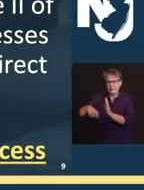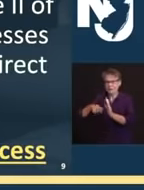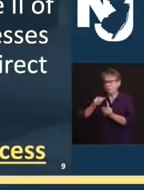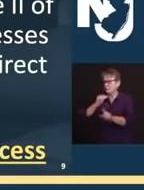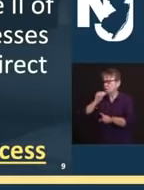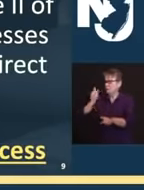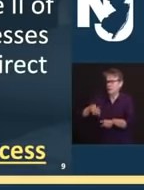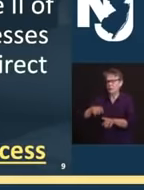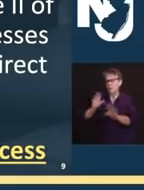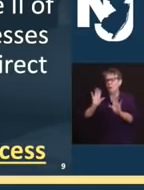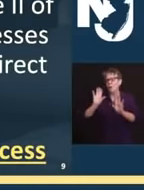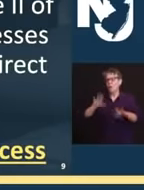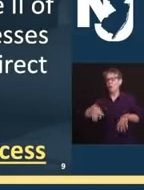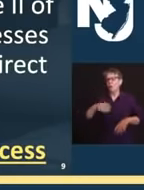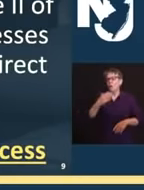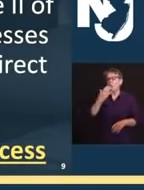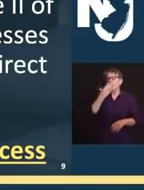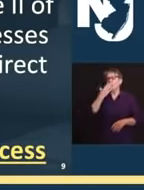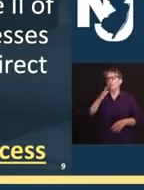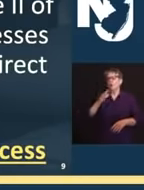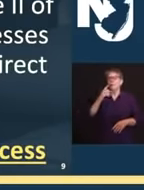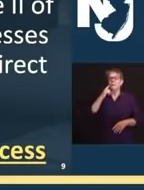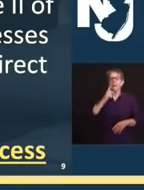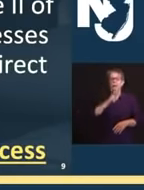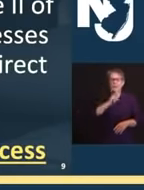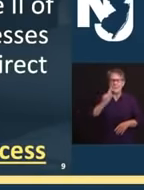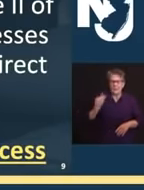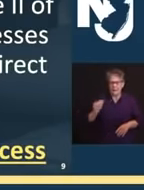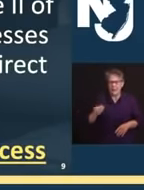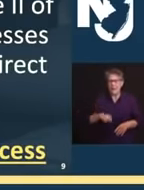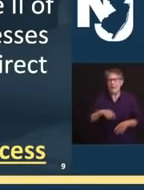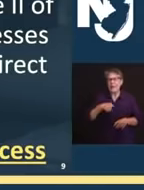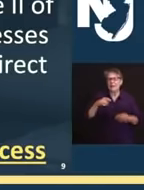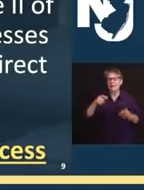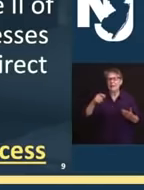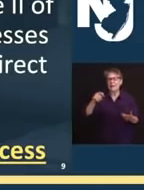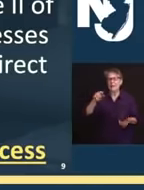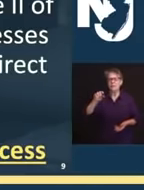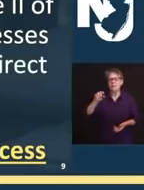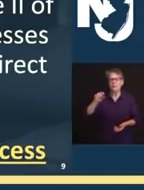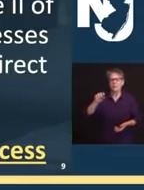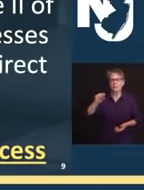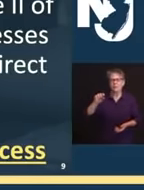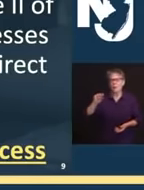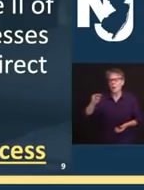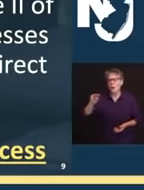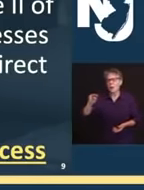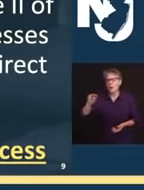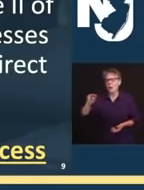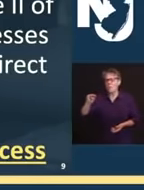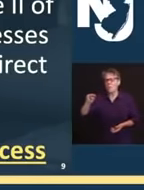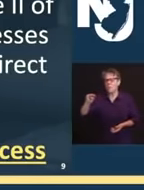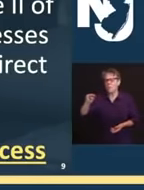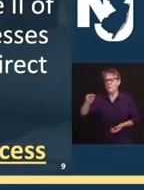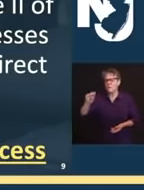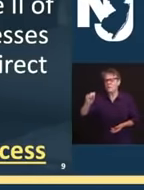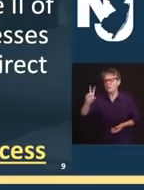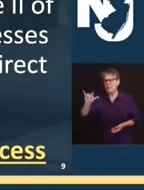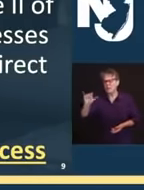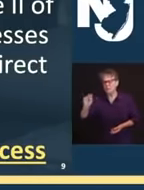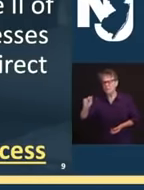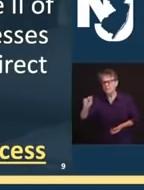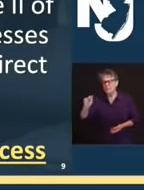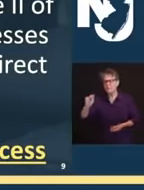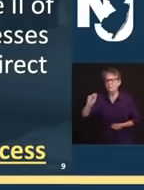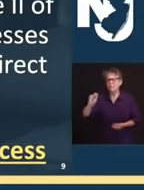with Chief Executive Officer Tim Sullivan and his team, for all the work they have done to create this vital partnership. We are not aware of any